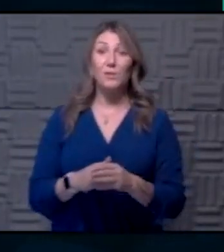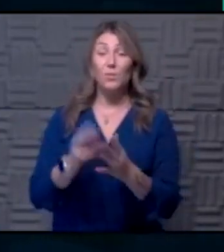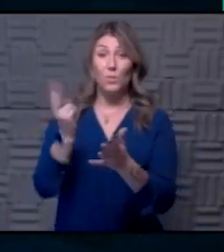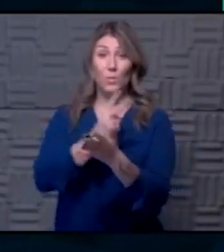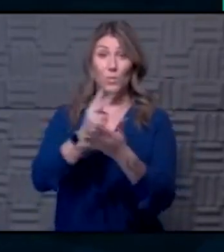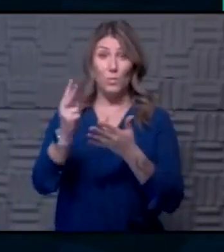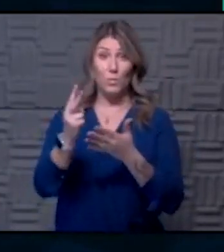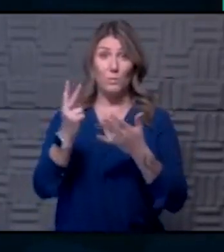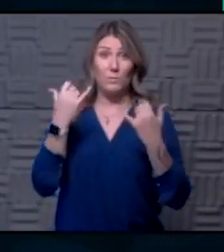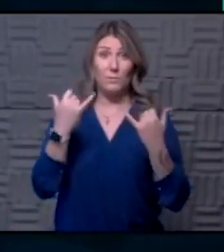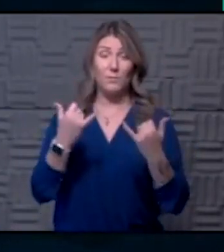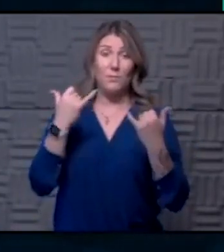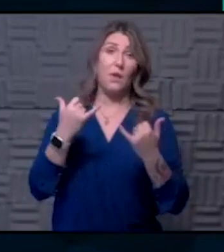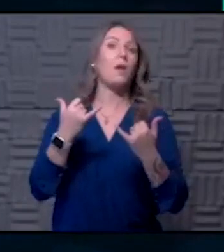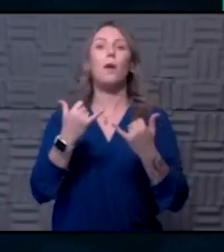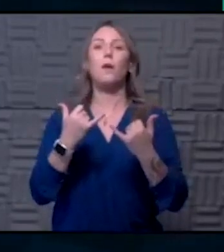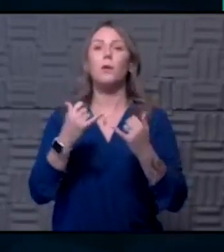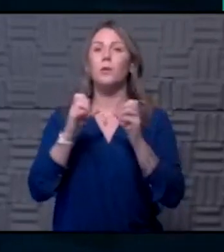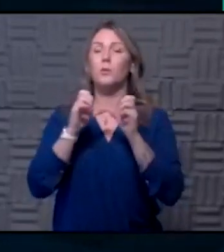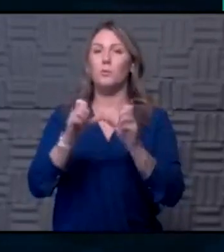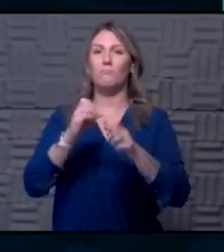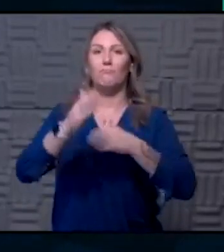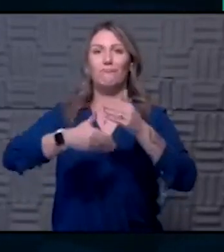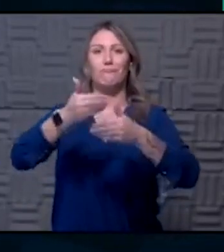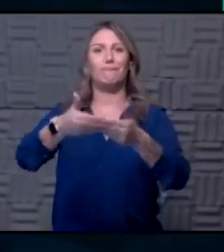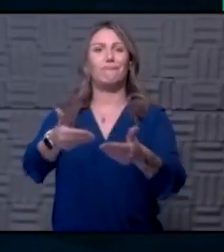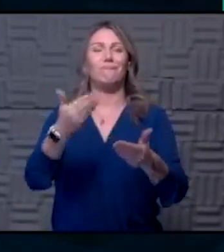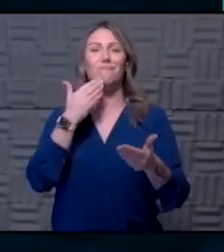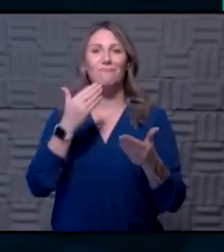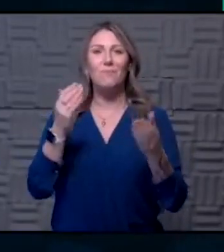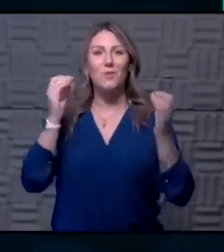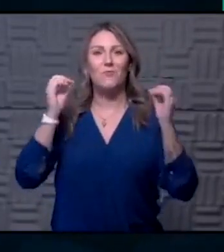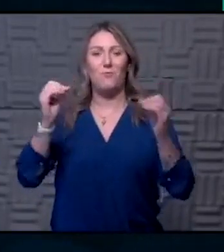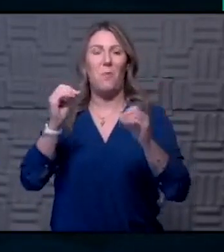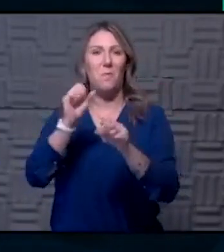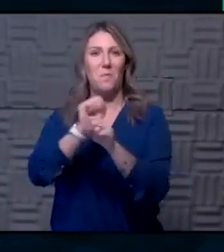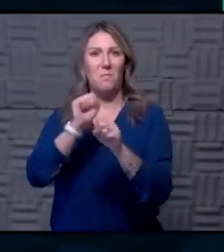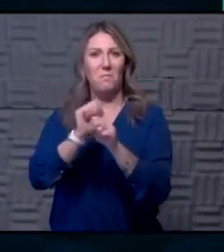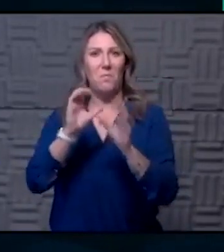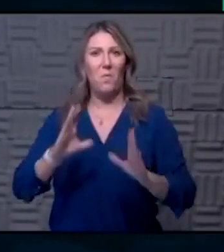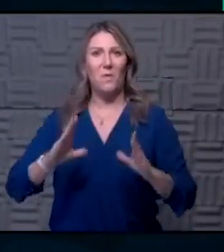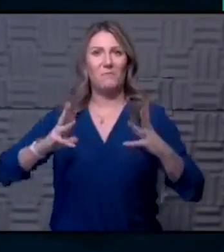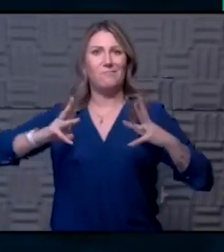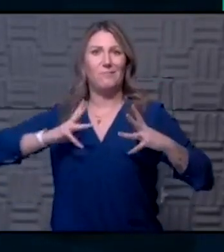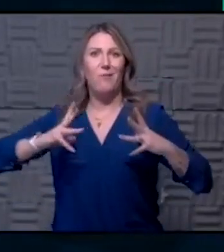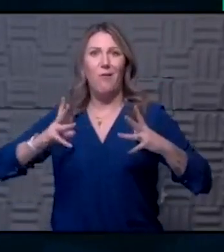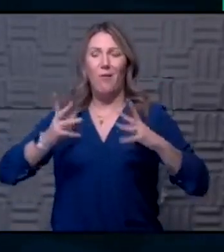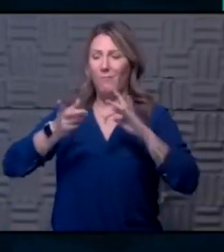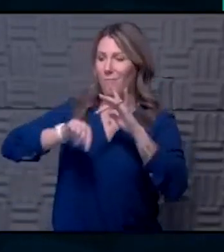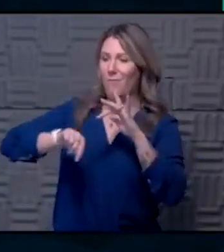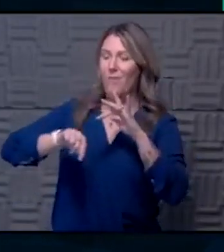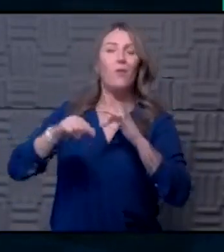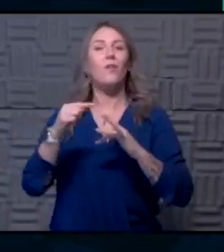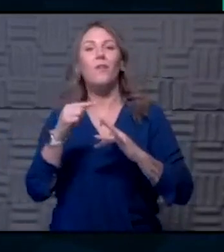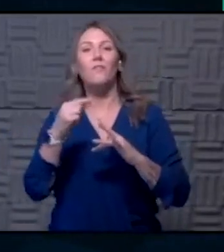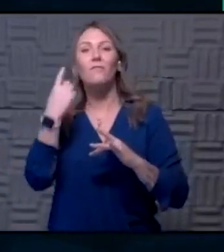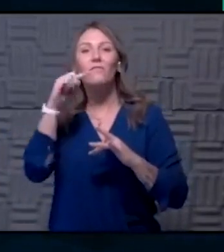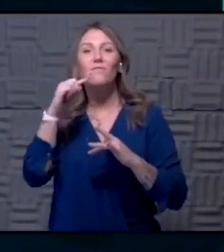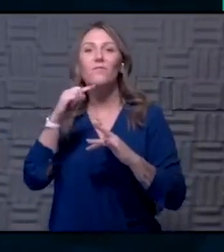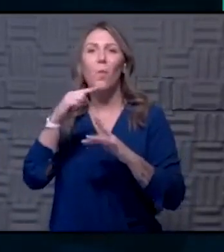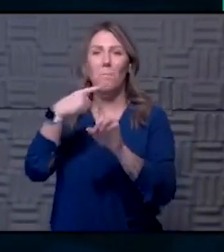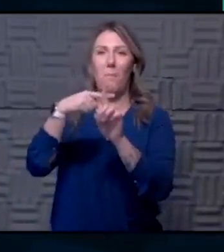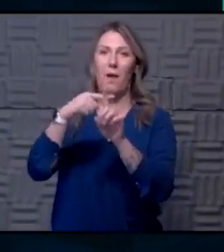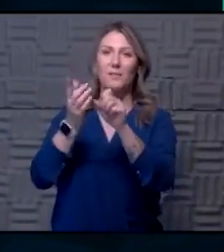now, 2 consecutive weeks. We have no employees off work or being tested for the virus. That's been